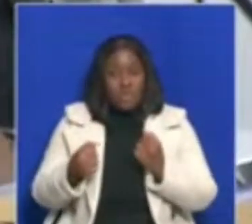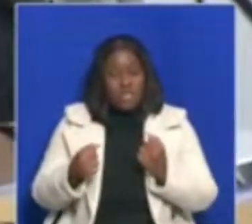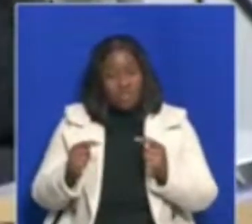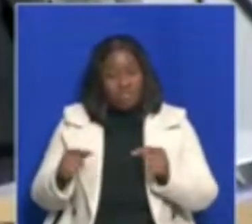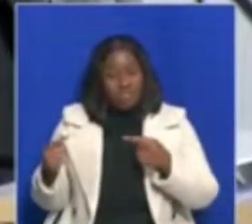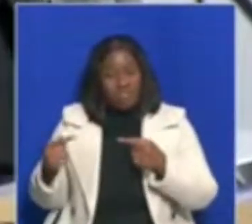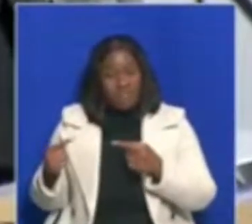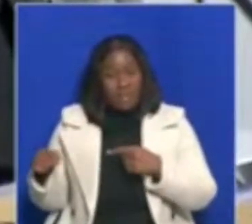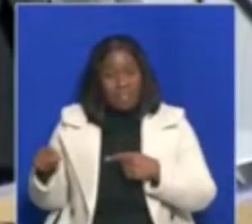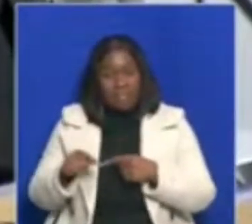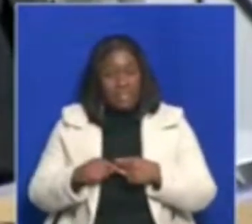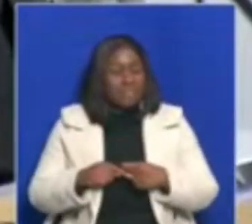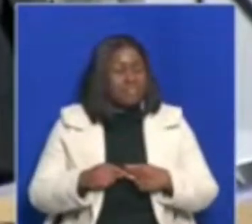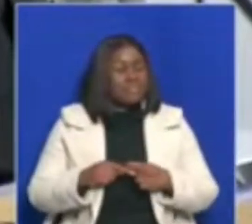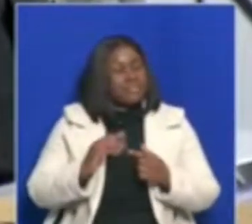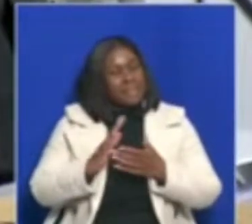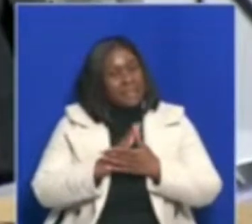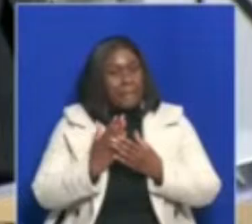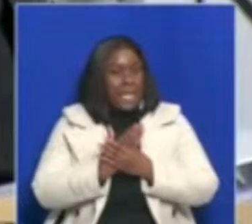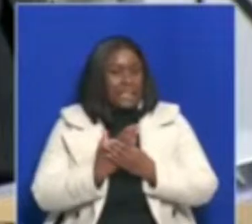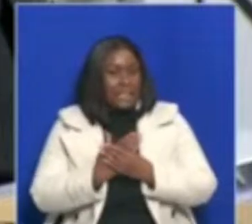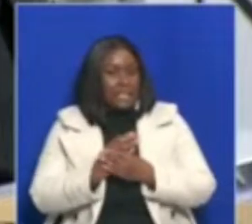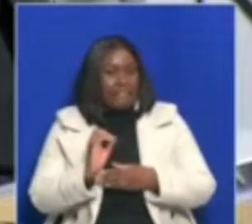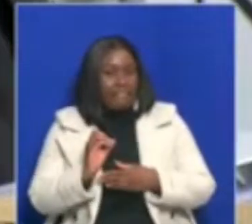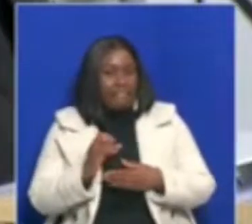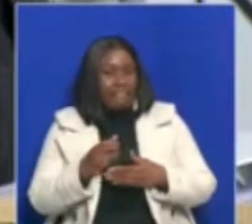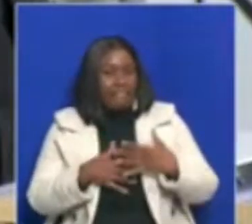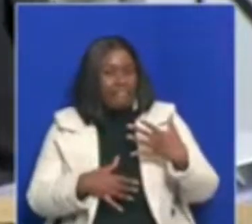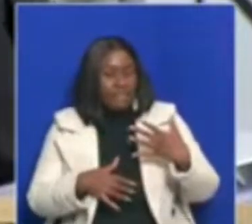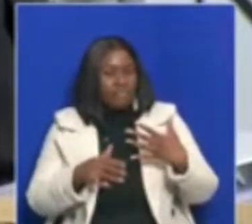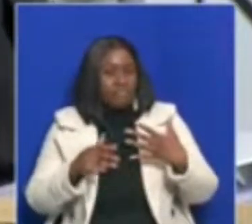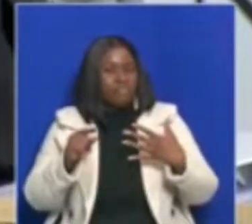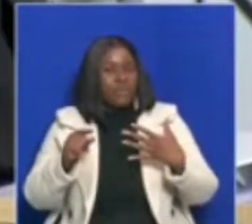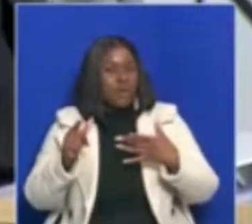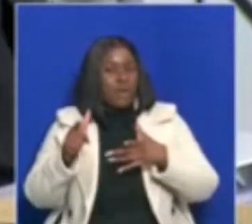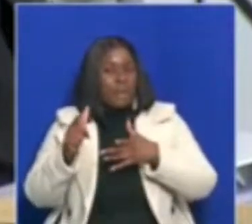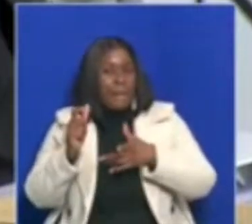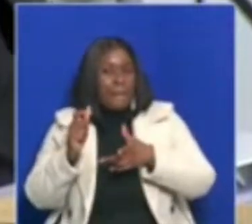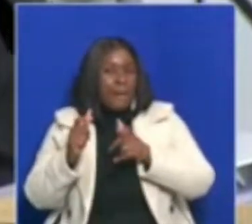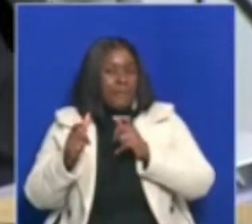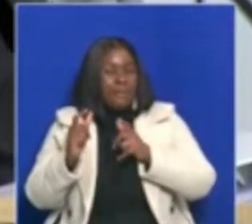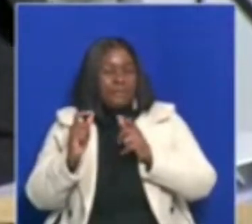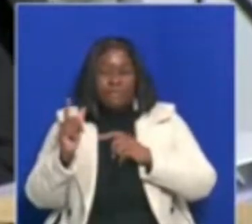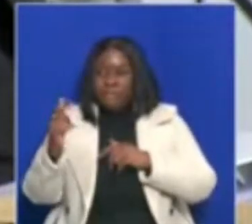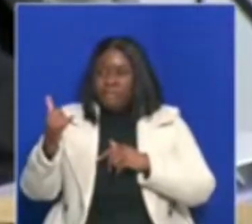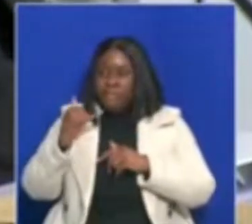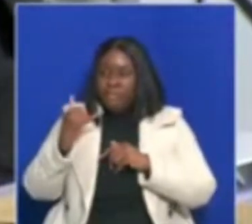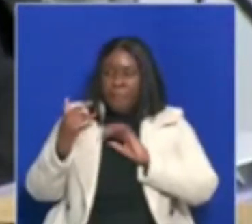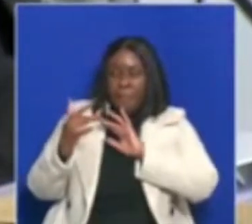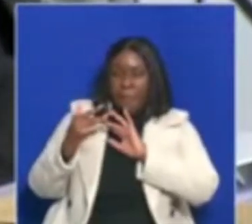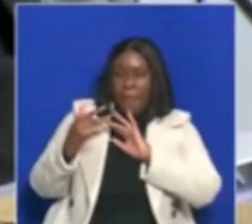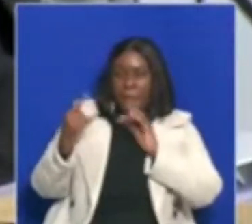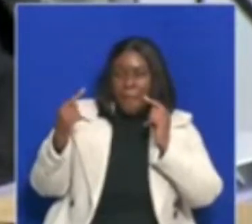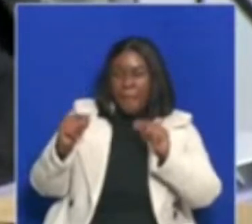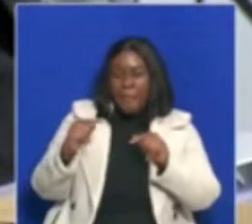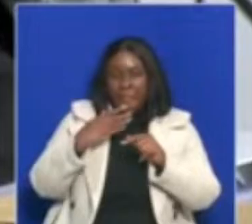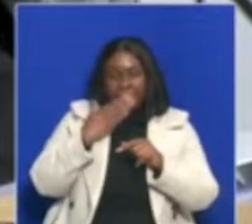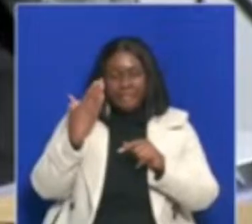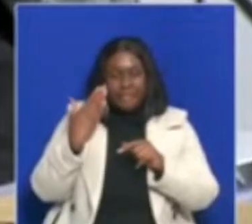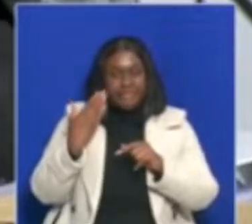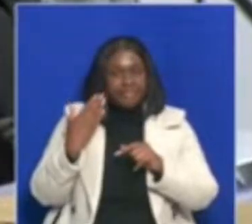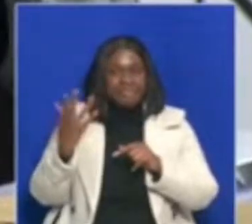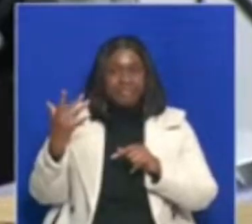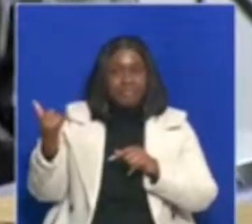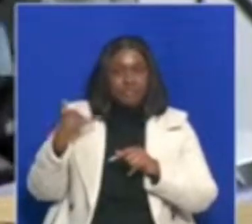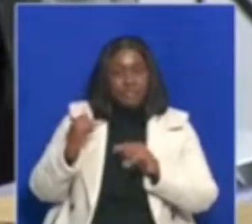provided. We have some of those cases where we were not called to the scene, totally not called to the scene,